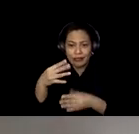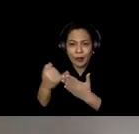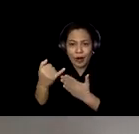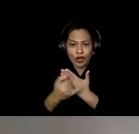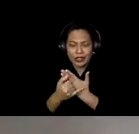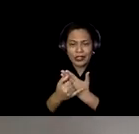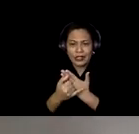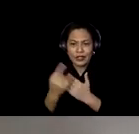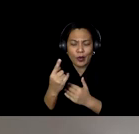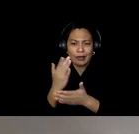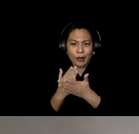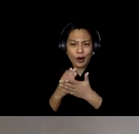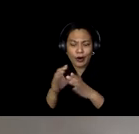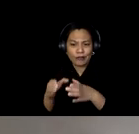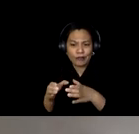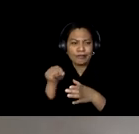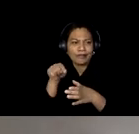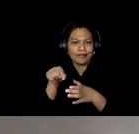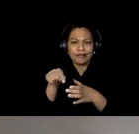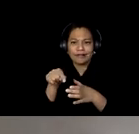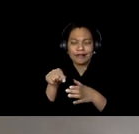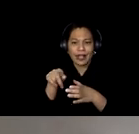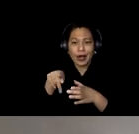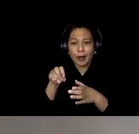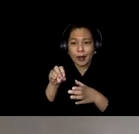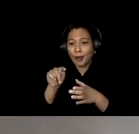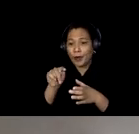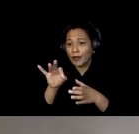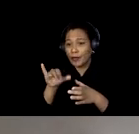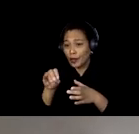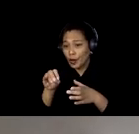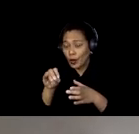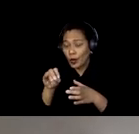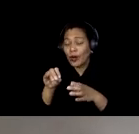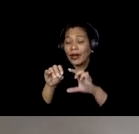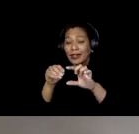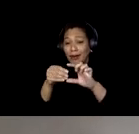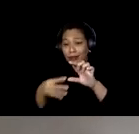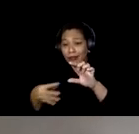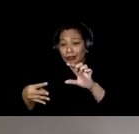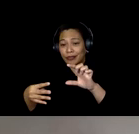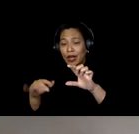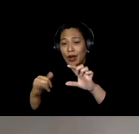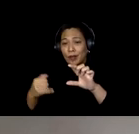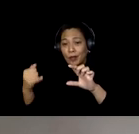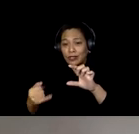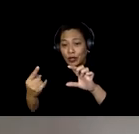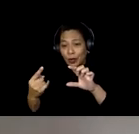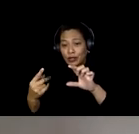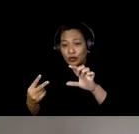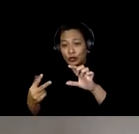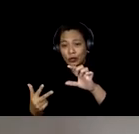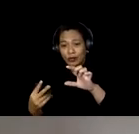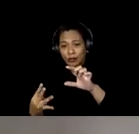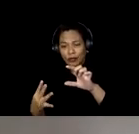have a section that, you know, says portfolio. And then under that, you'll have like project one is a page. And then project two is another page